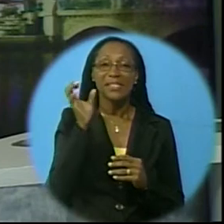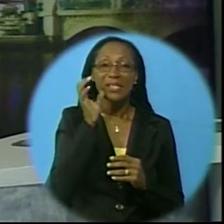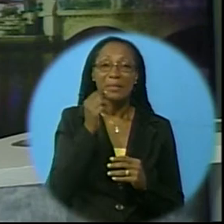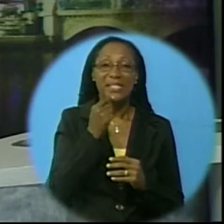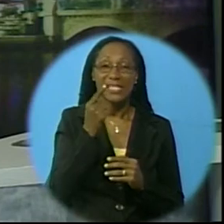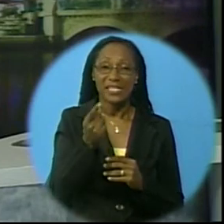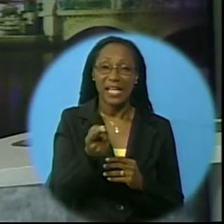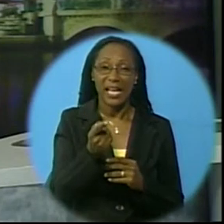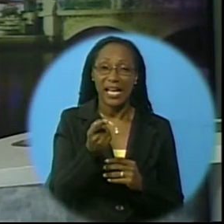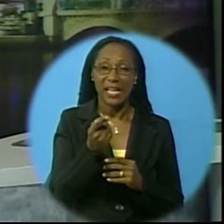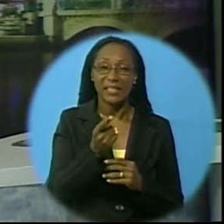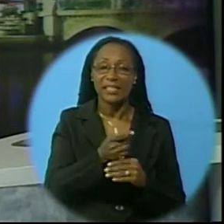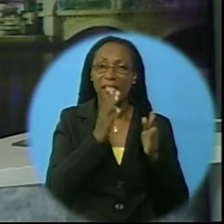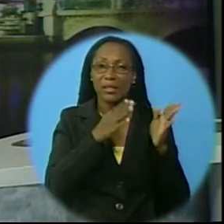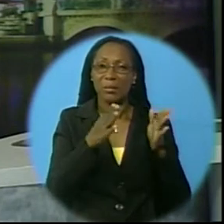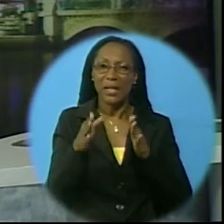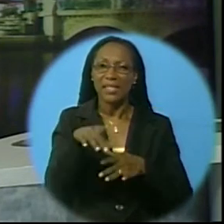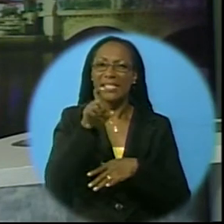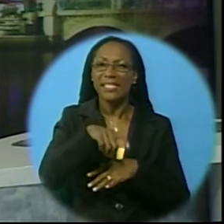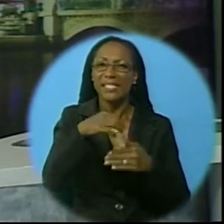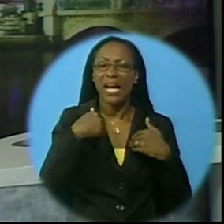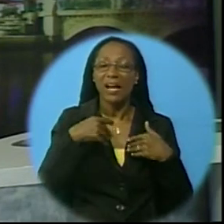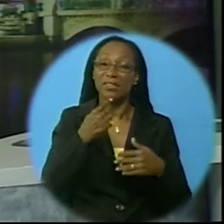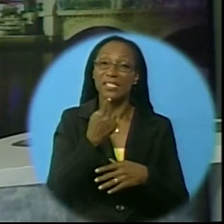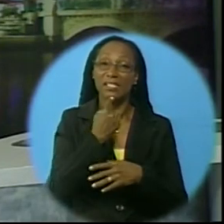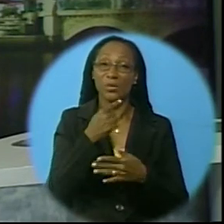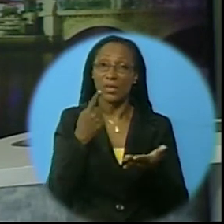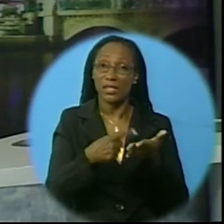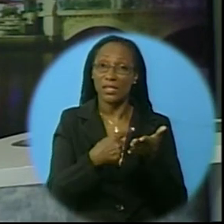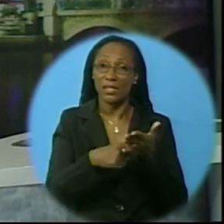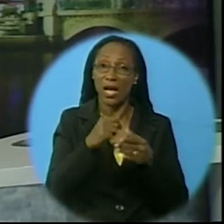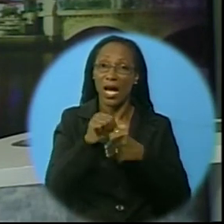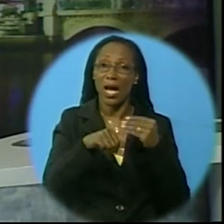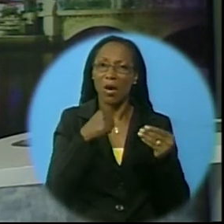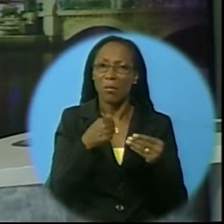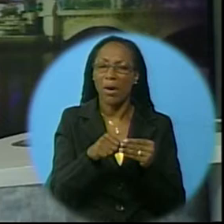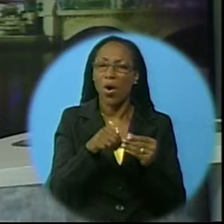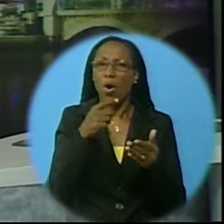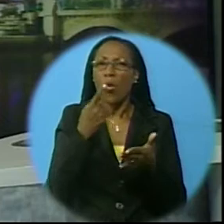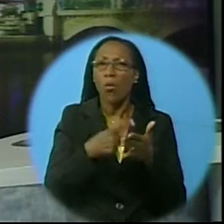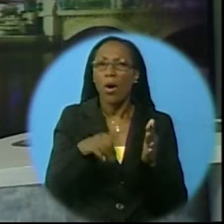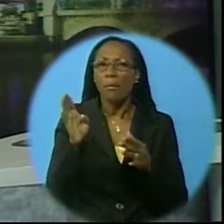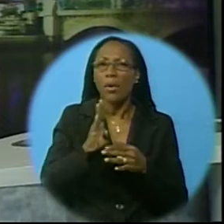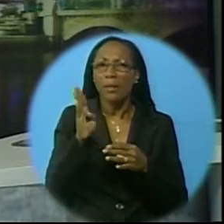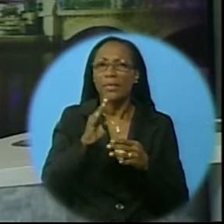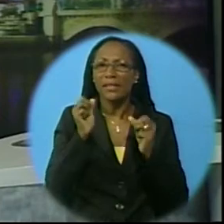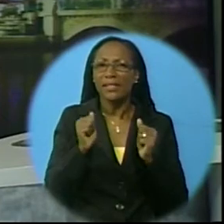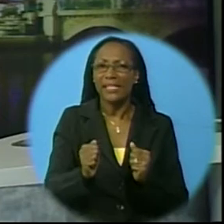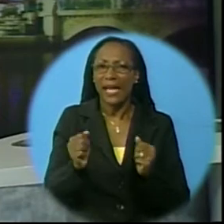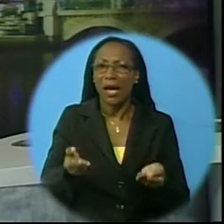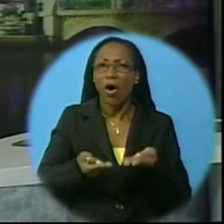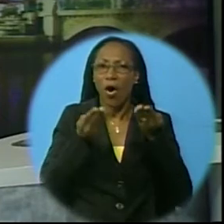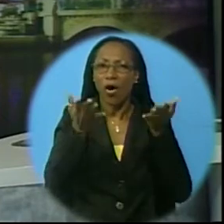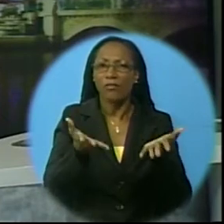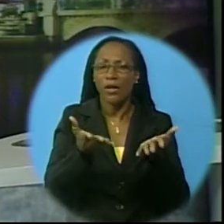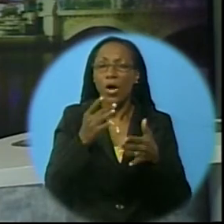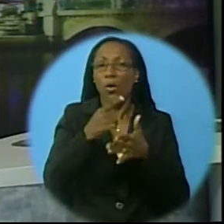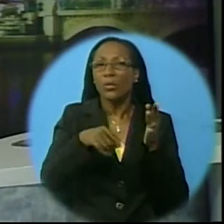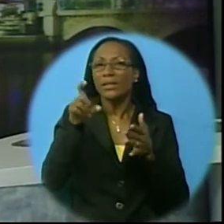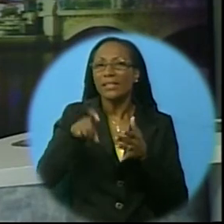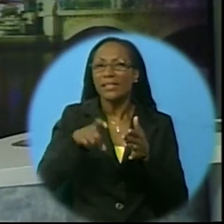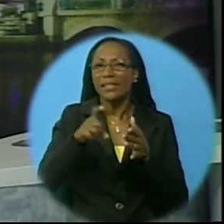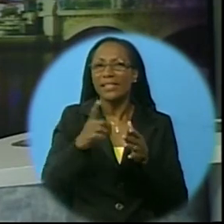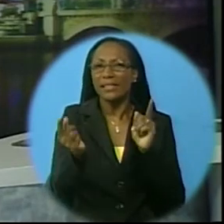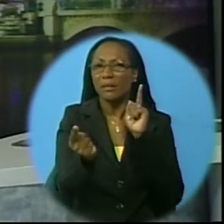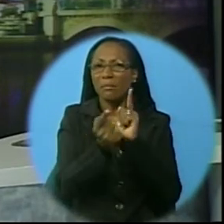says stakeholders need to have a serious discussion about the type of product Barbados can offer and what is needed to meet international